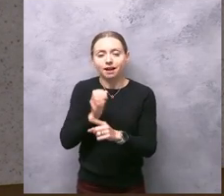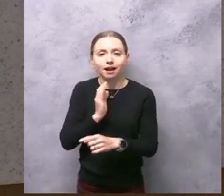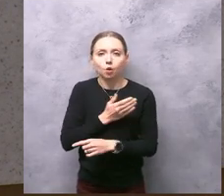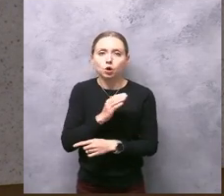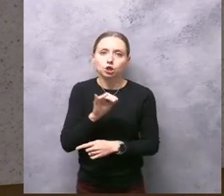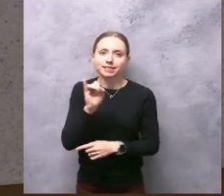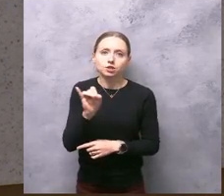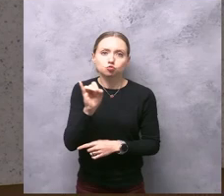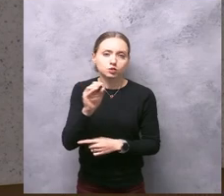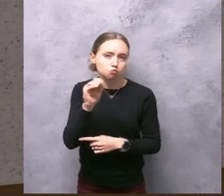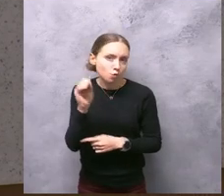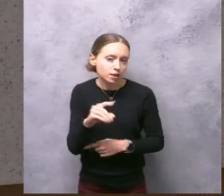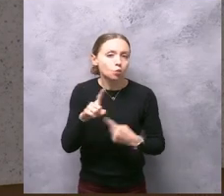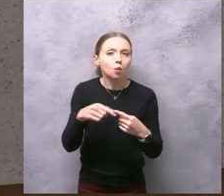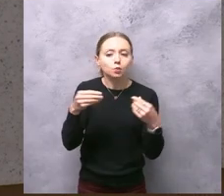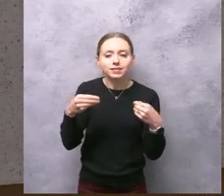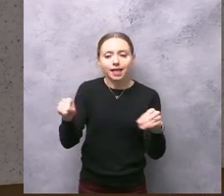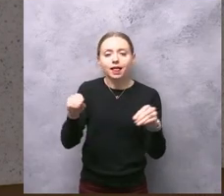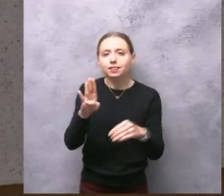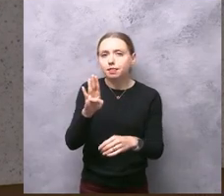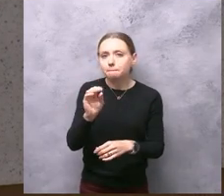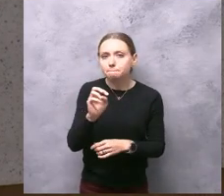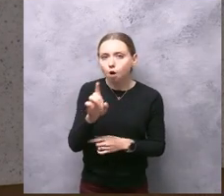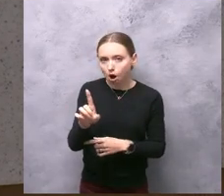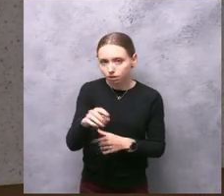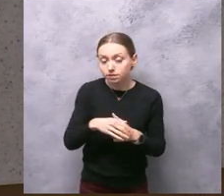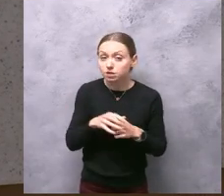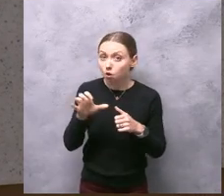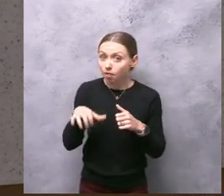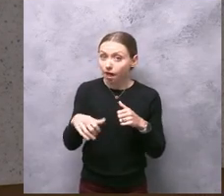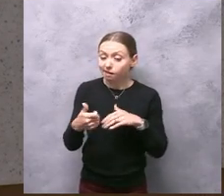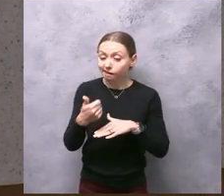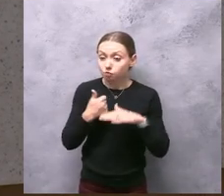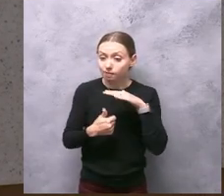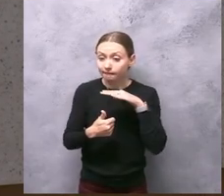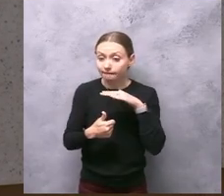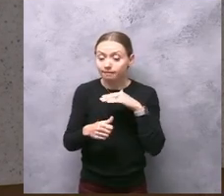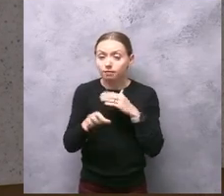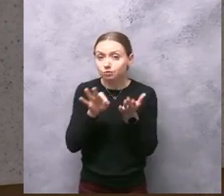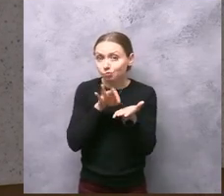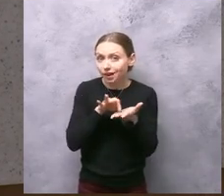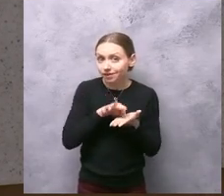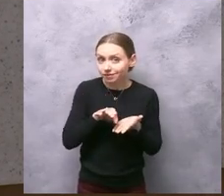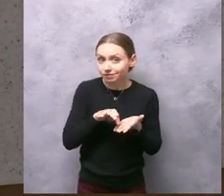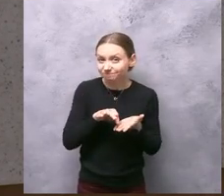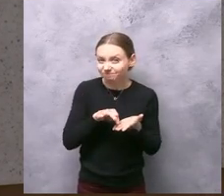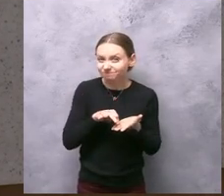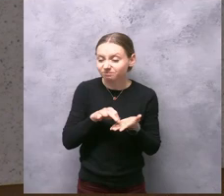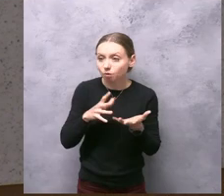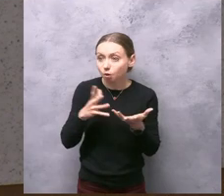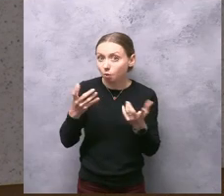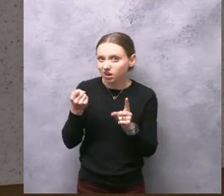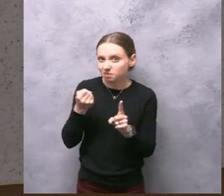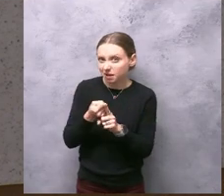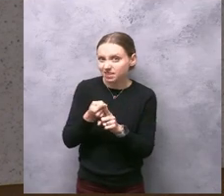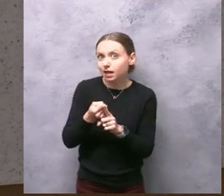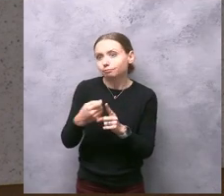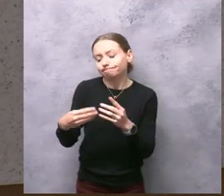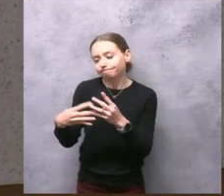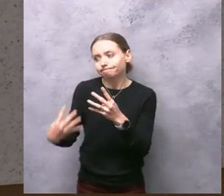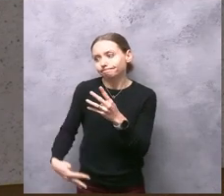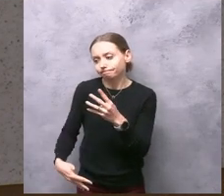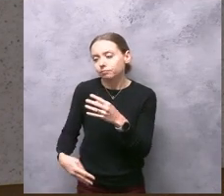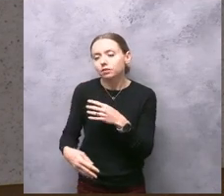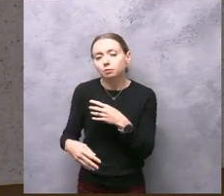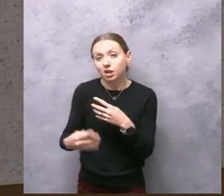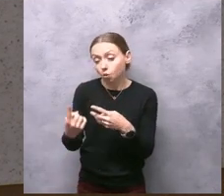whenever we go and sell bonds. So that underlying rating is what impacts that is a multitude of things, but one of